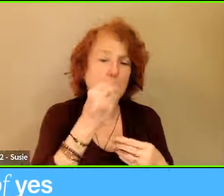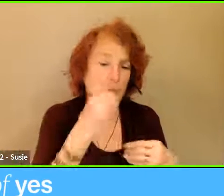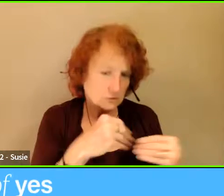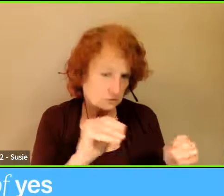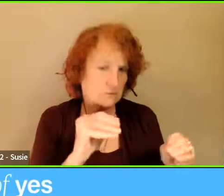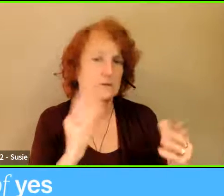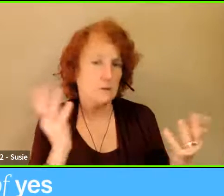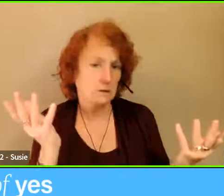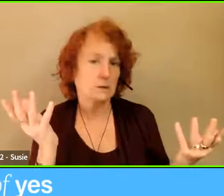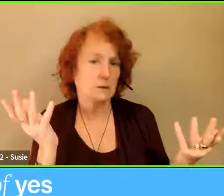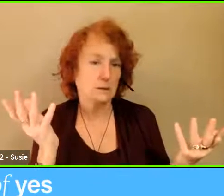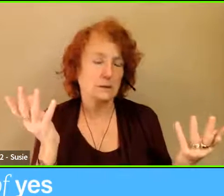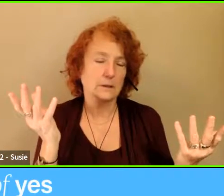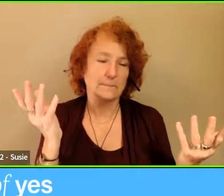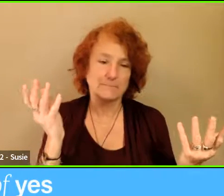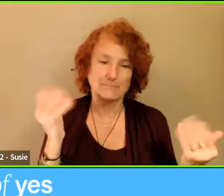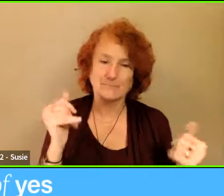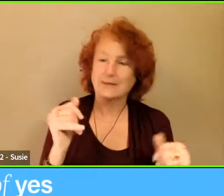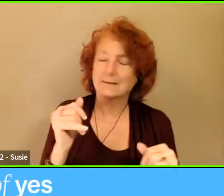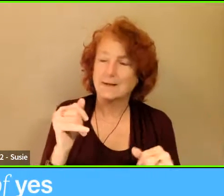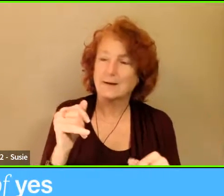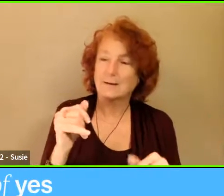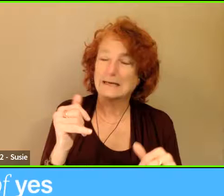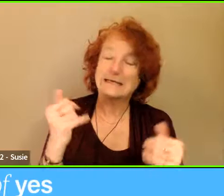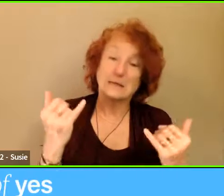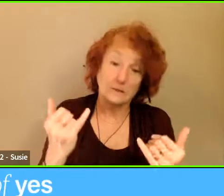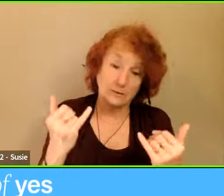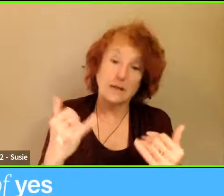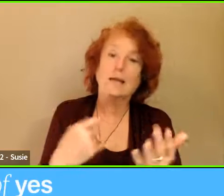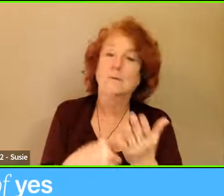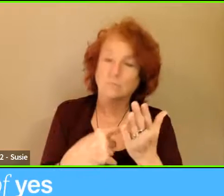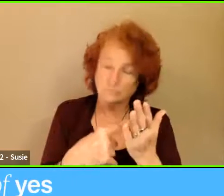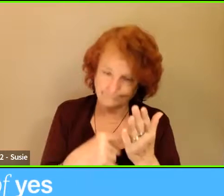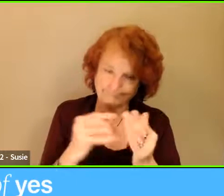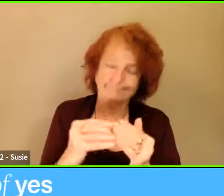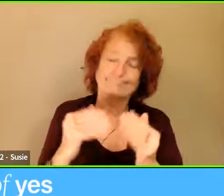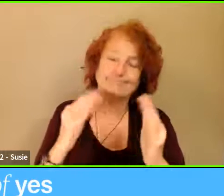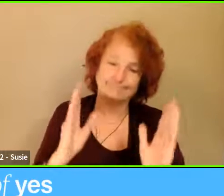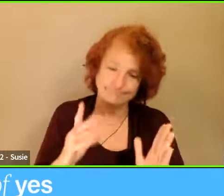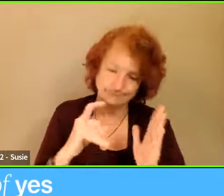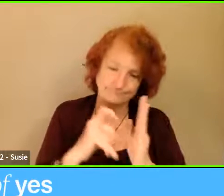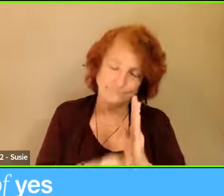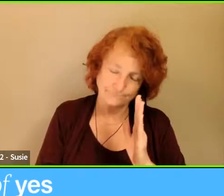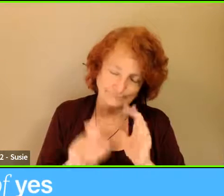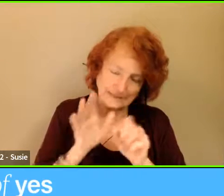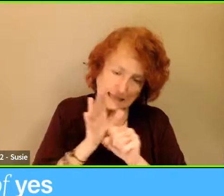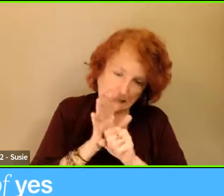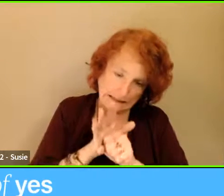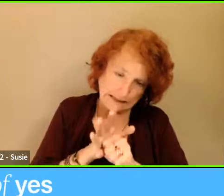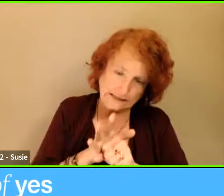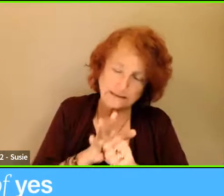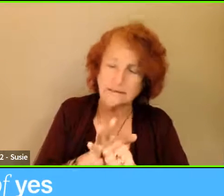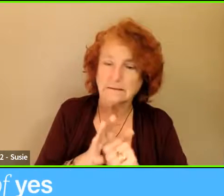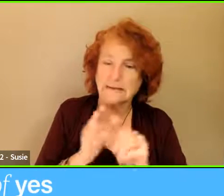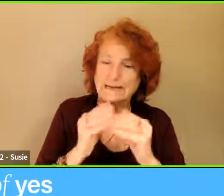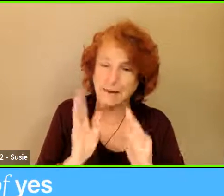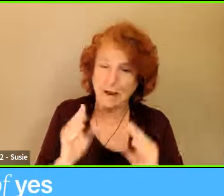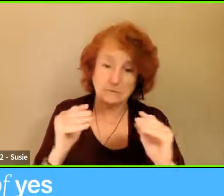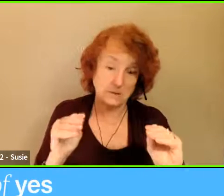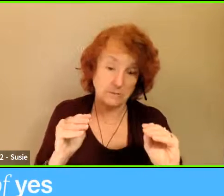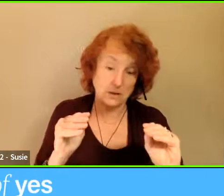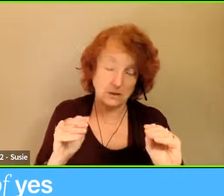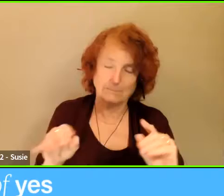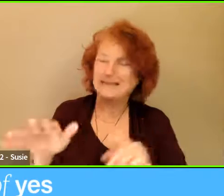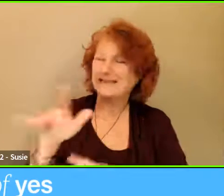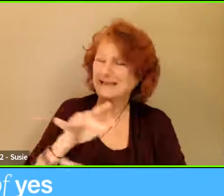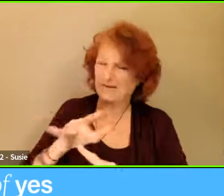so while we're talking mostly about housing costs and things like that, and the pressures that people face in this soul crusher of a housing market, the environmental